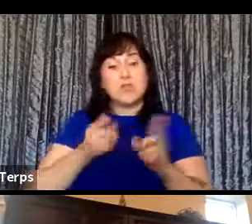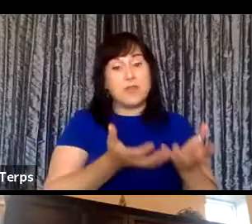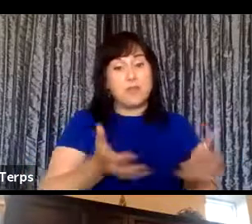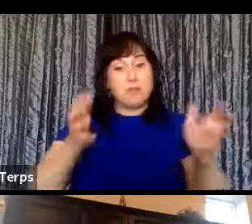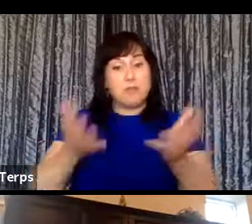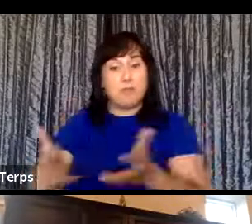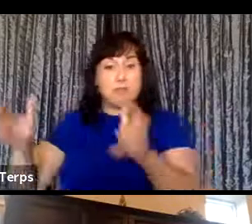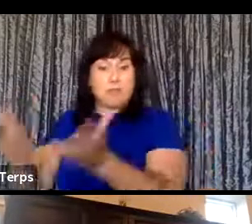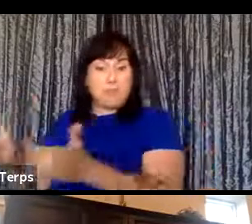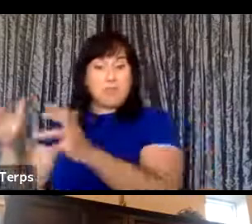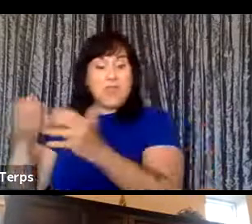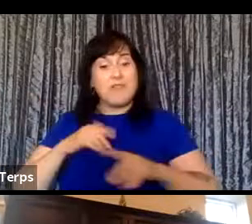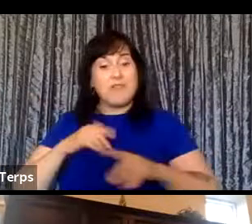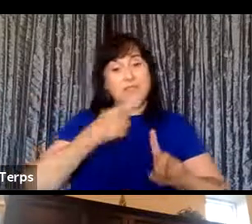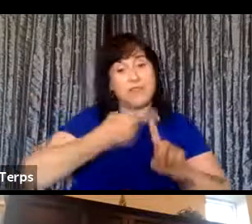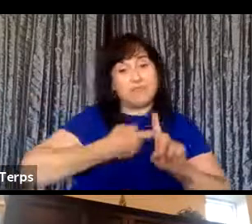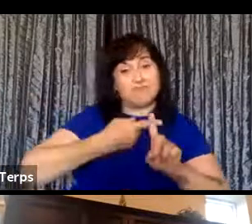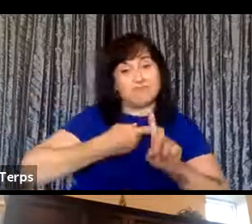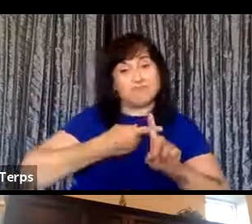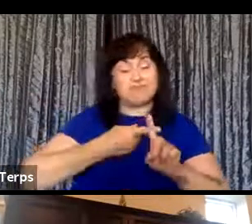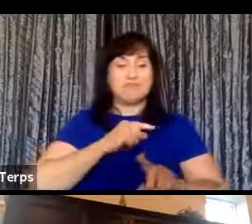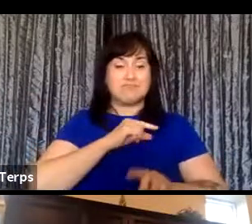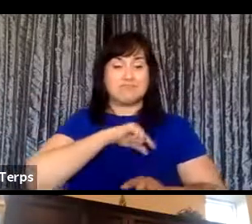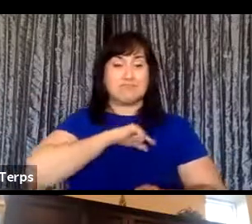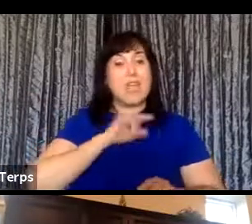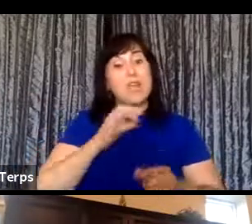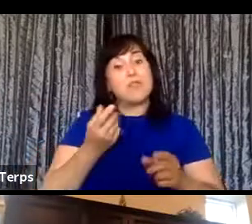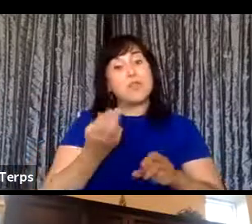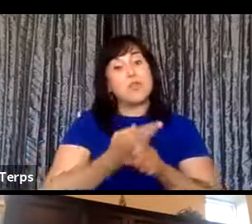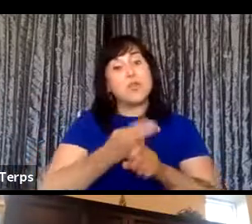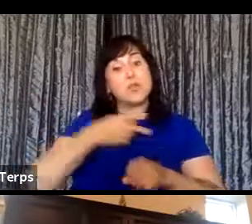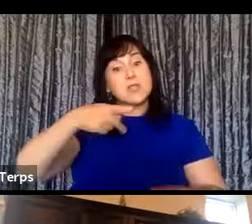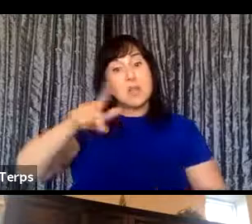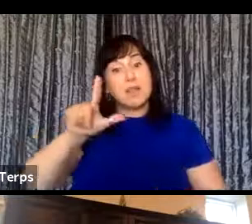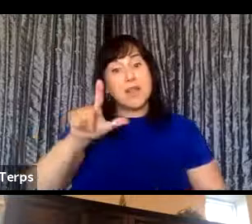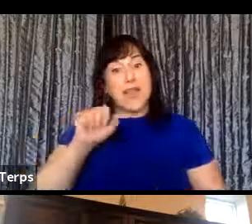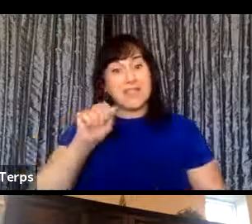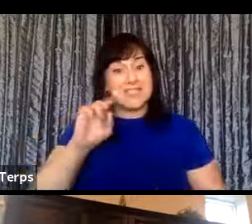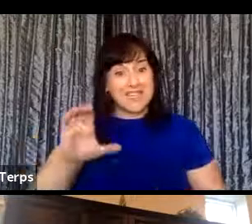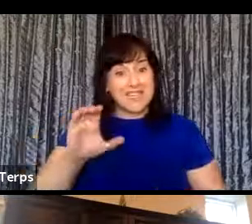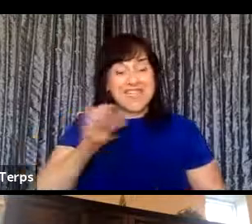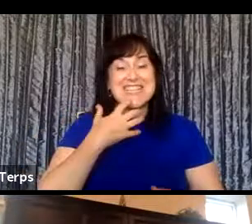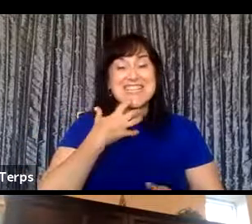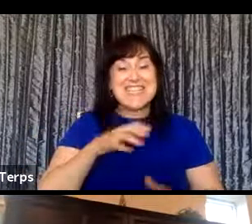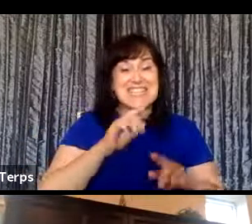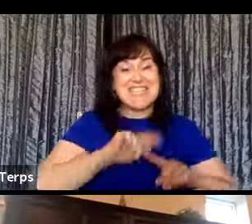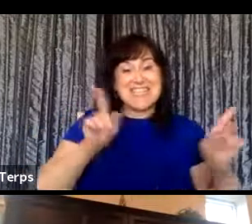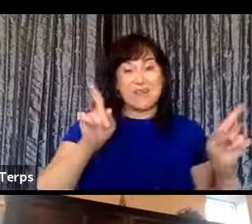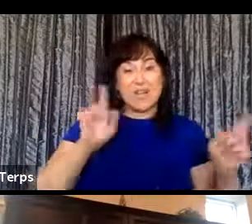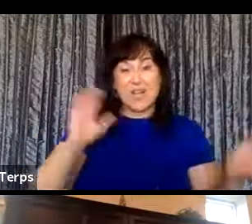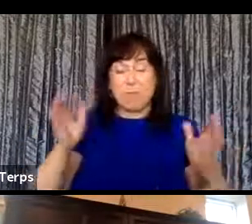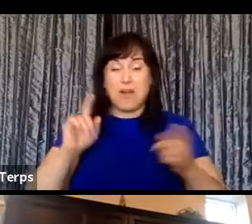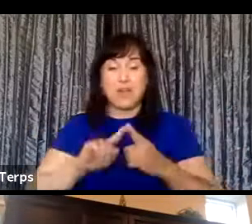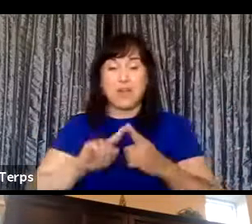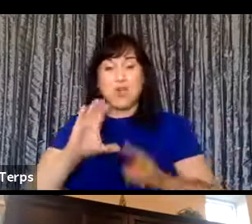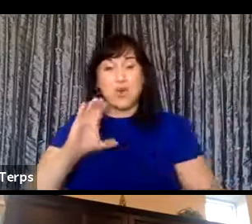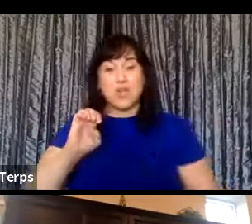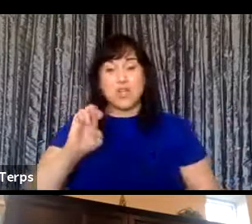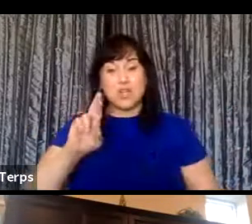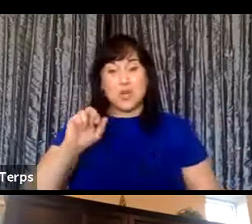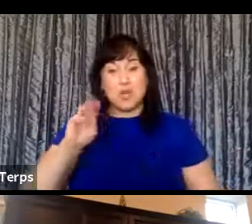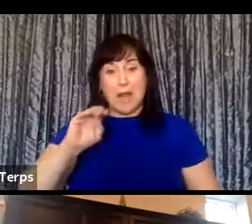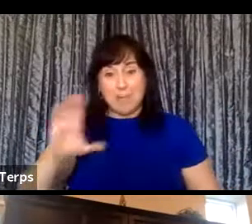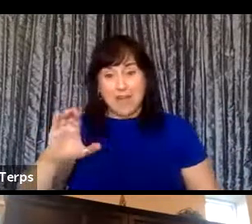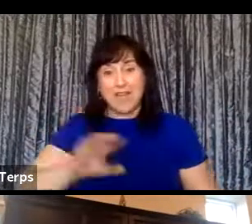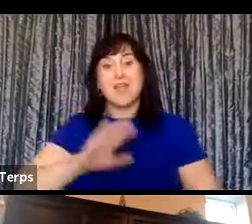qualities. So if you're using a plastic bowl, that's going to heat differently in the microwave to a ceramic, and again